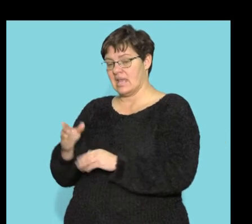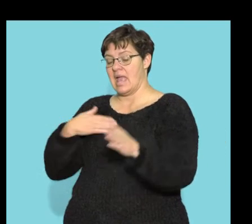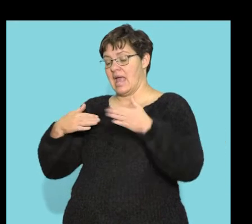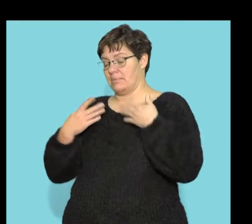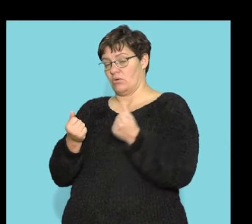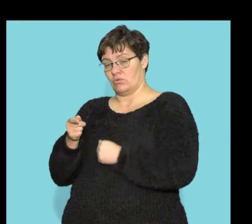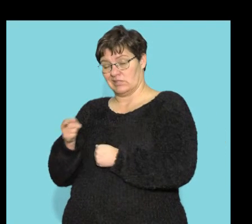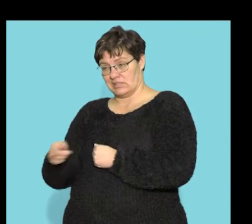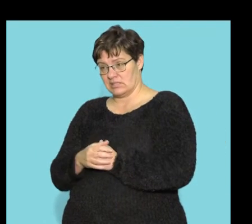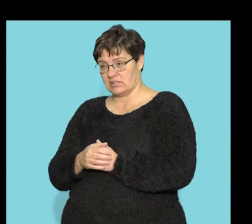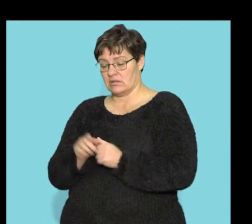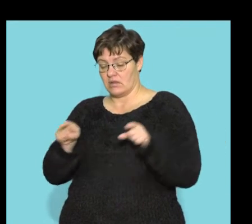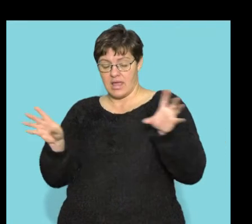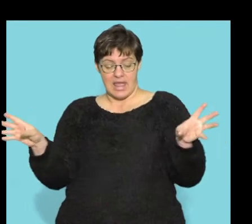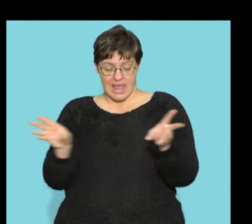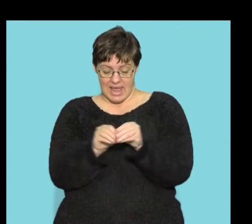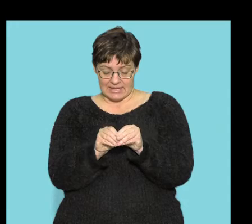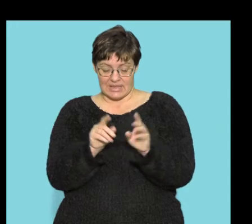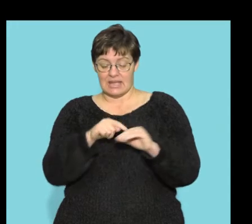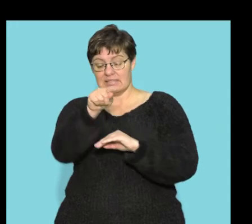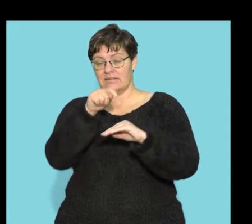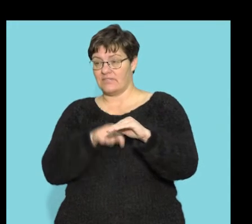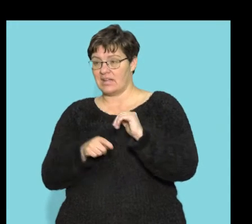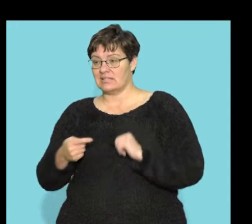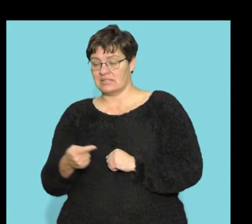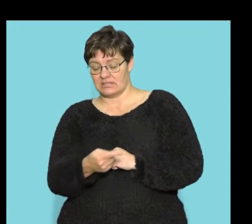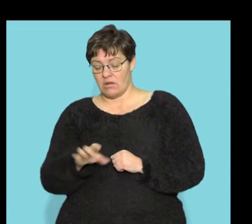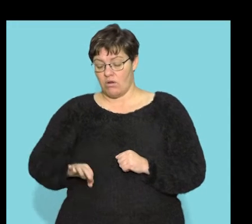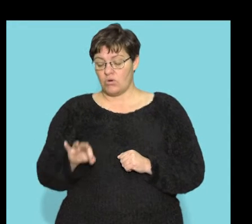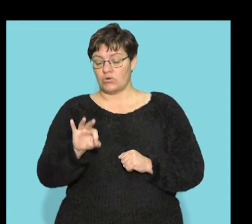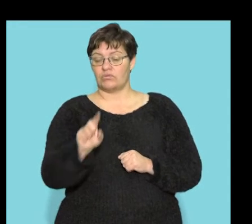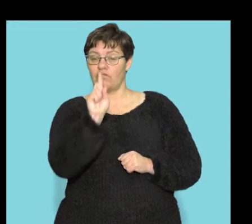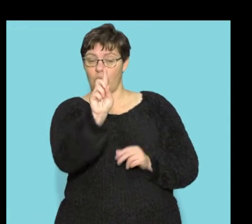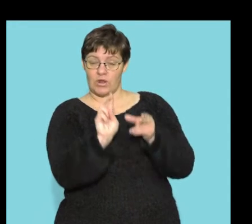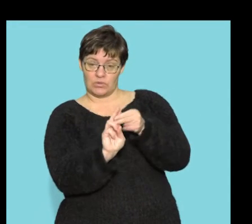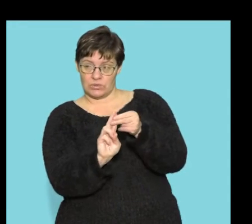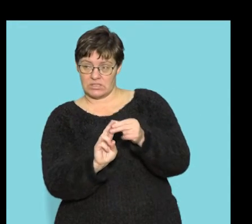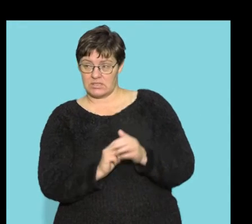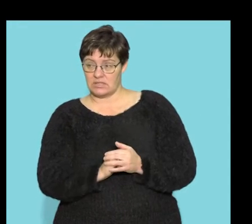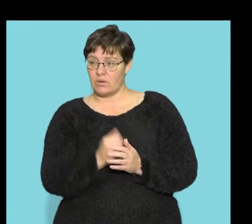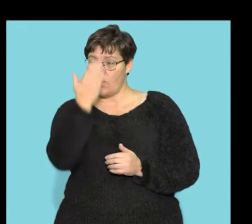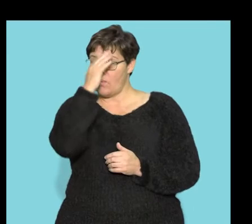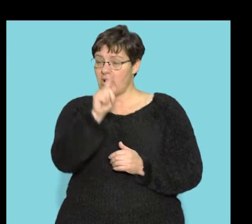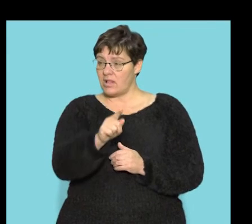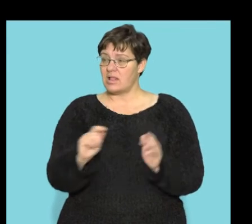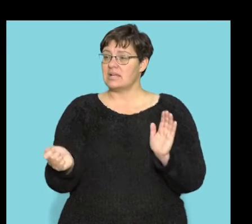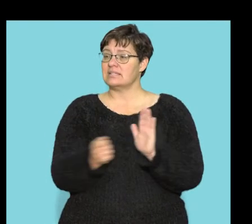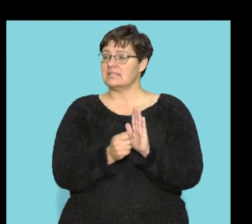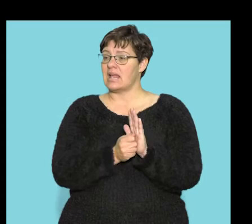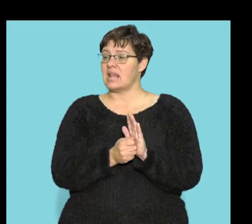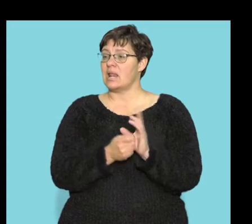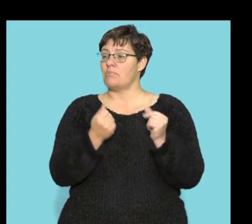cost. Add the two divided by your contribution per unit. What do we know? Our selling price per